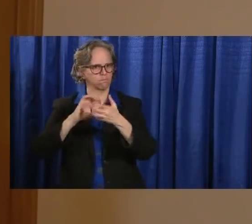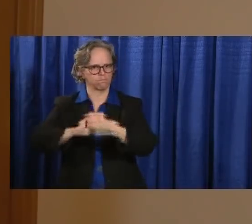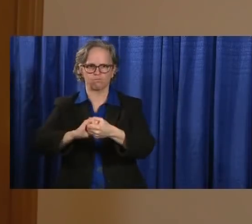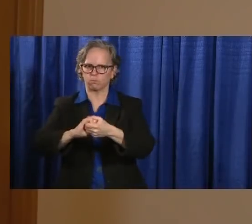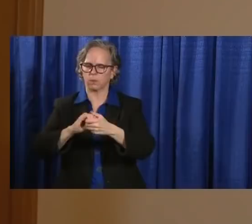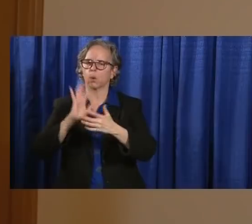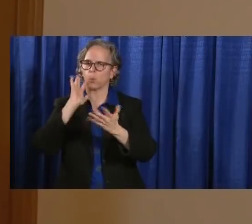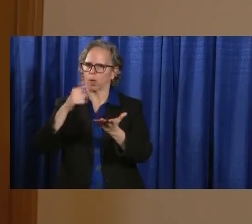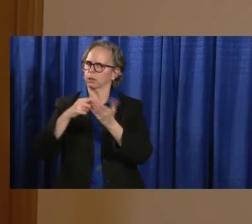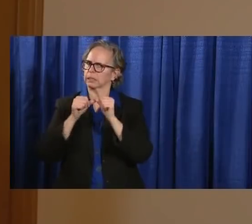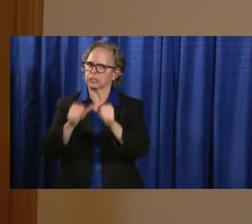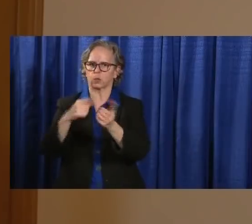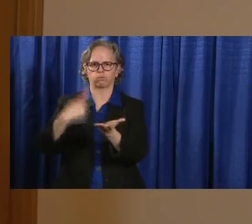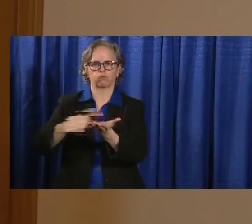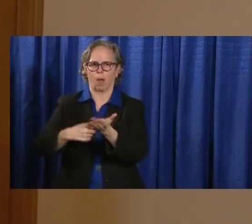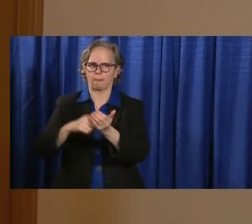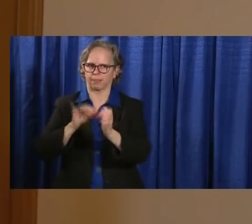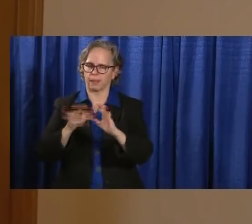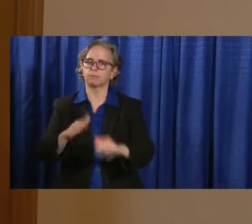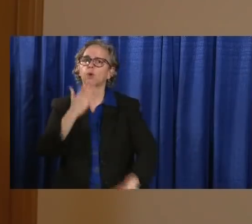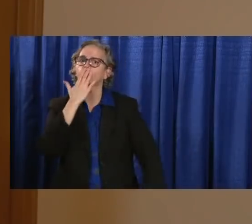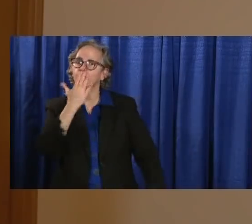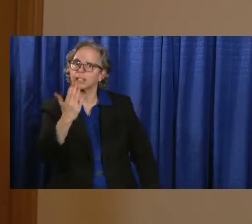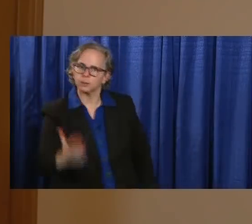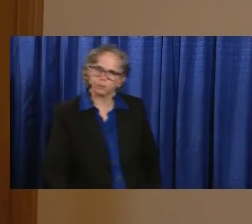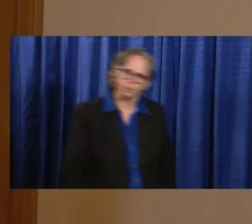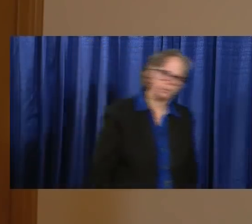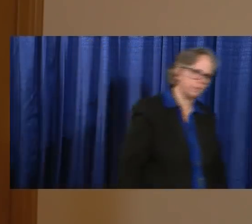continue beyond this. Thank you.